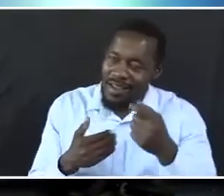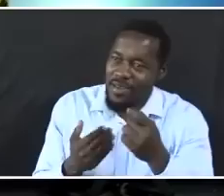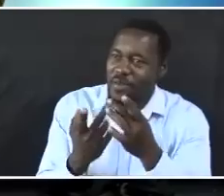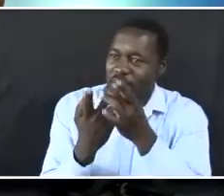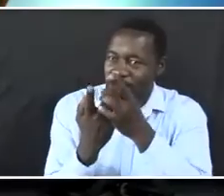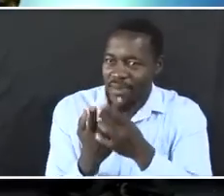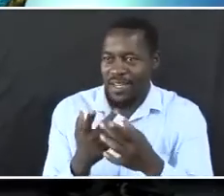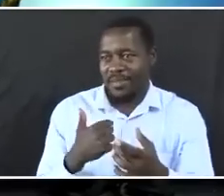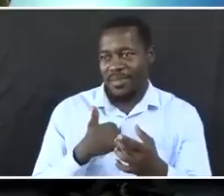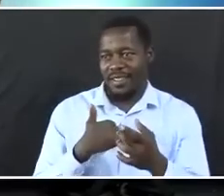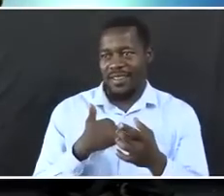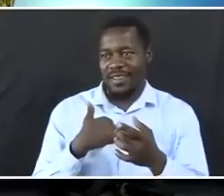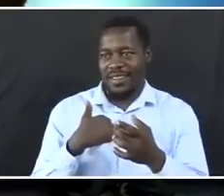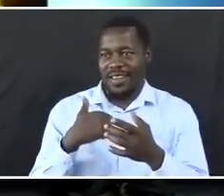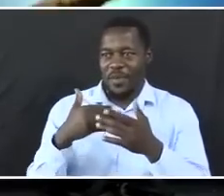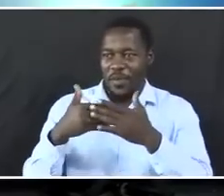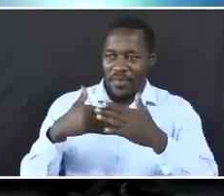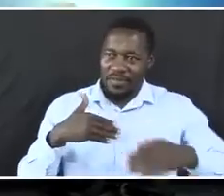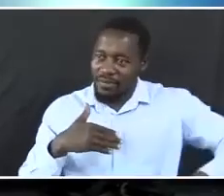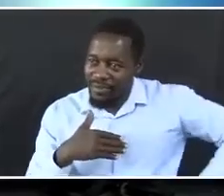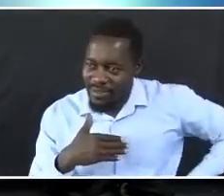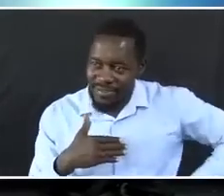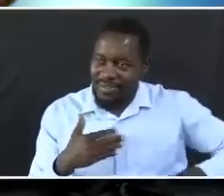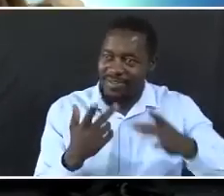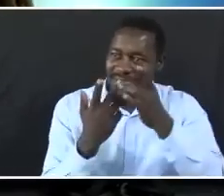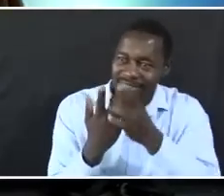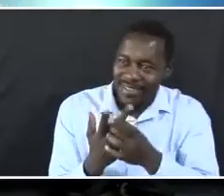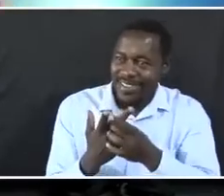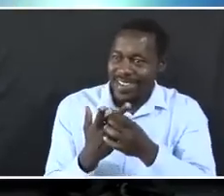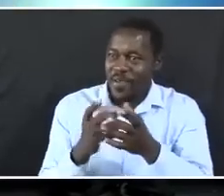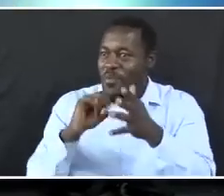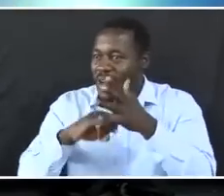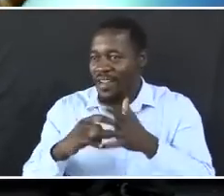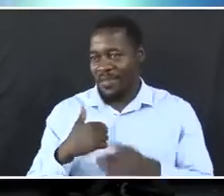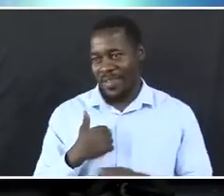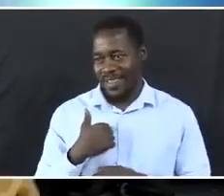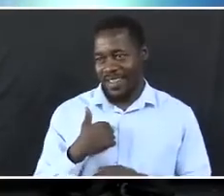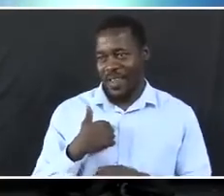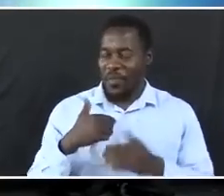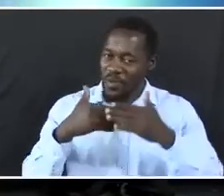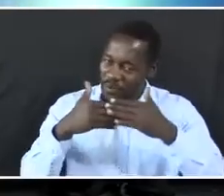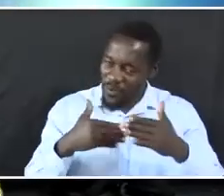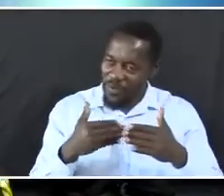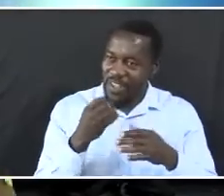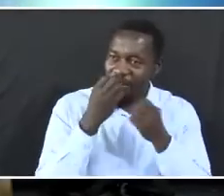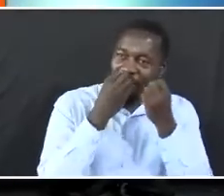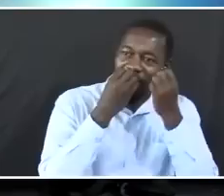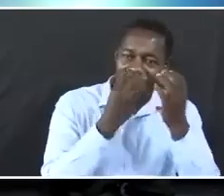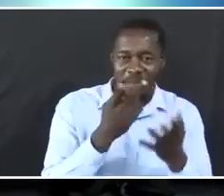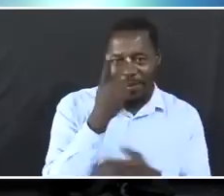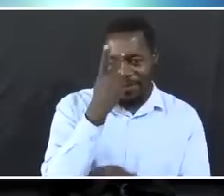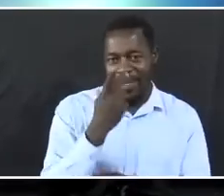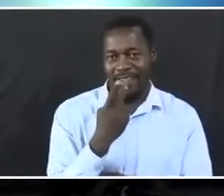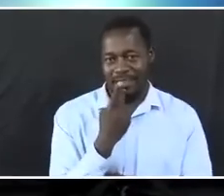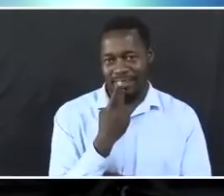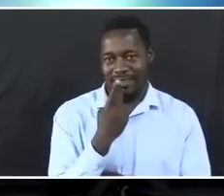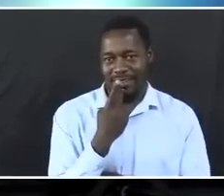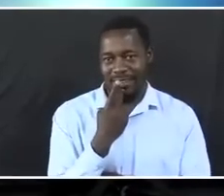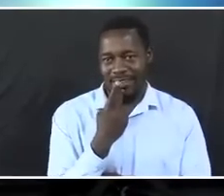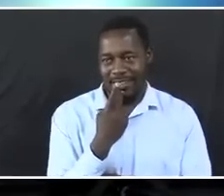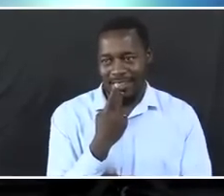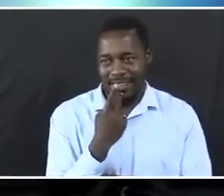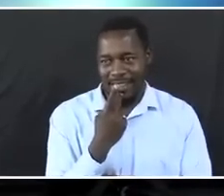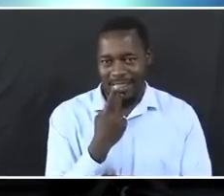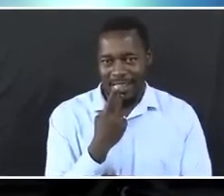I was just thinking in this small mind of mine, if I can date your girl, you earn